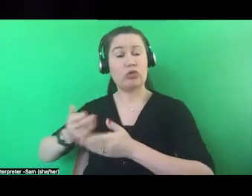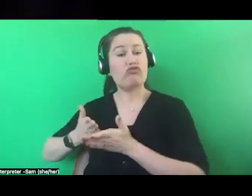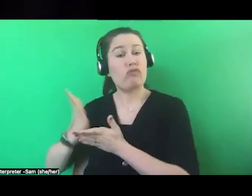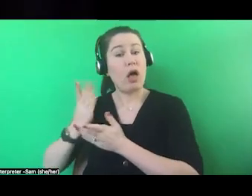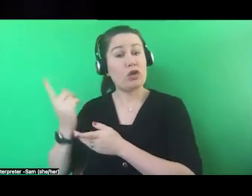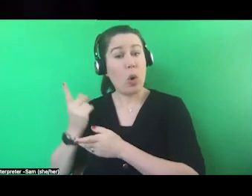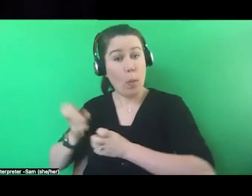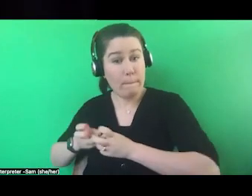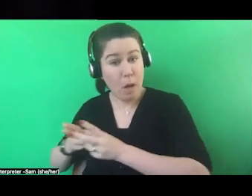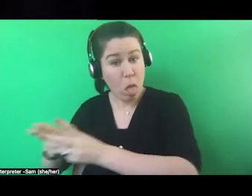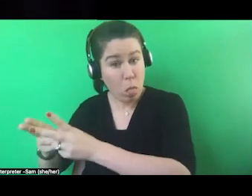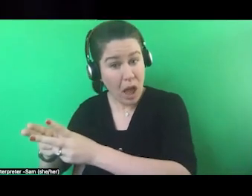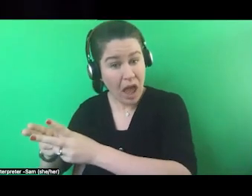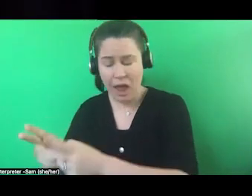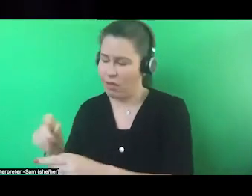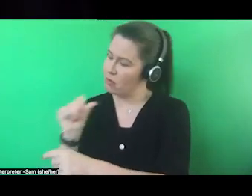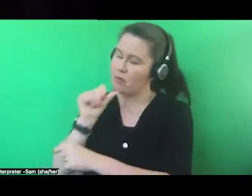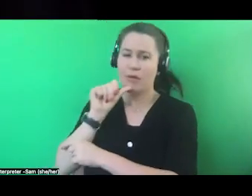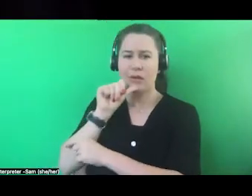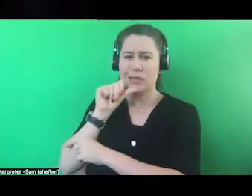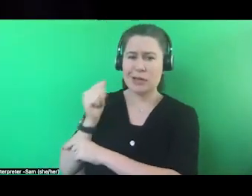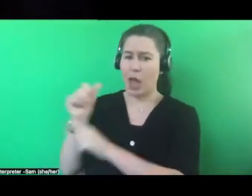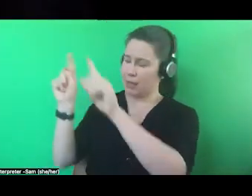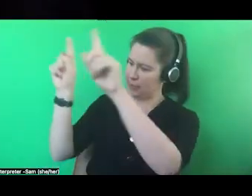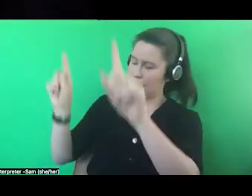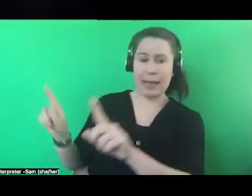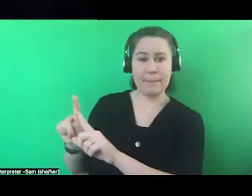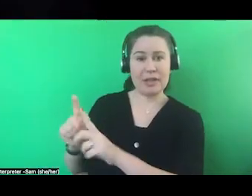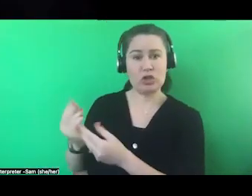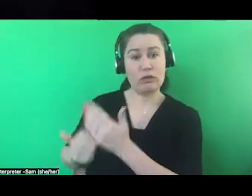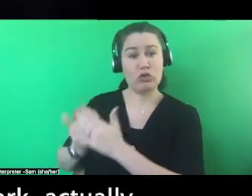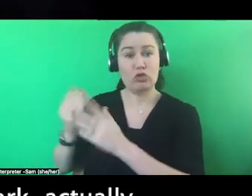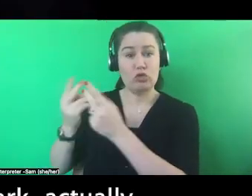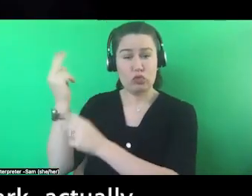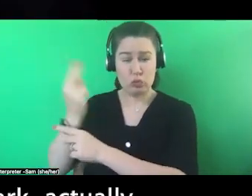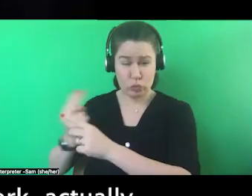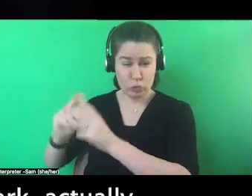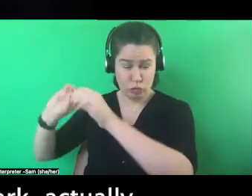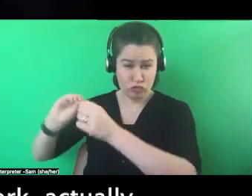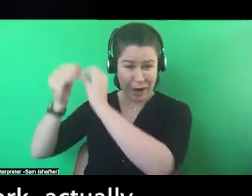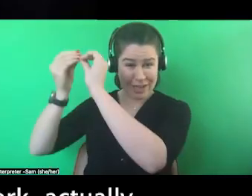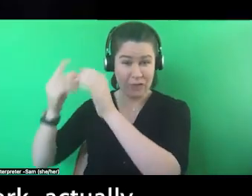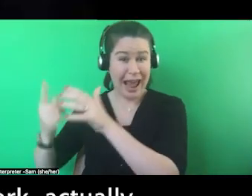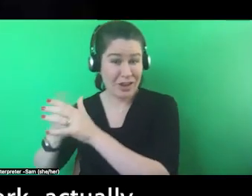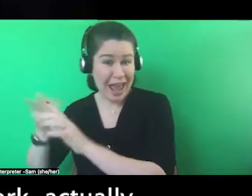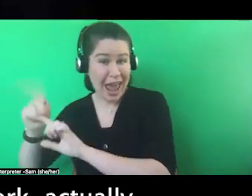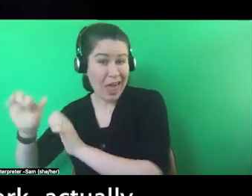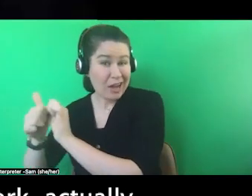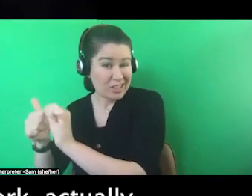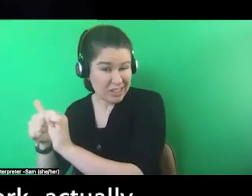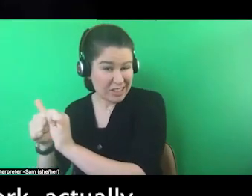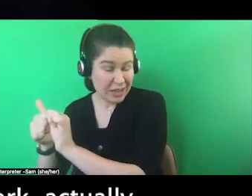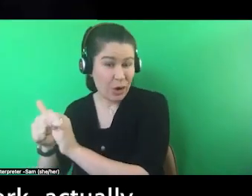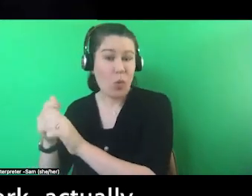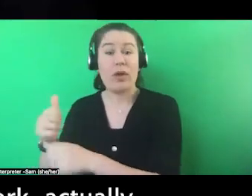a very nice image of the new creation of Alexandrina and the company, which was a blanket